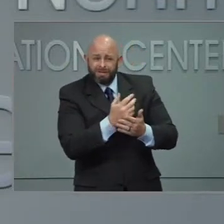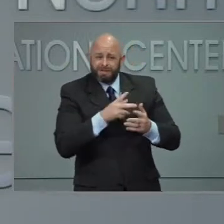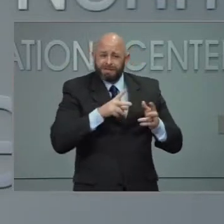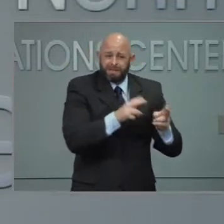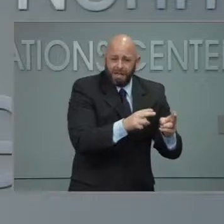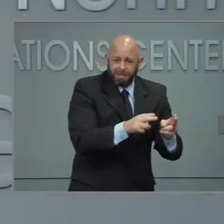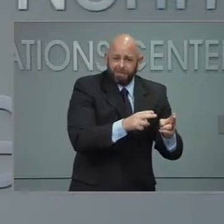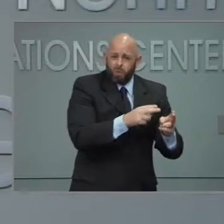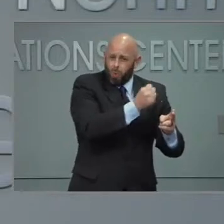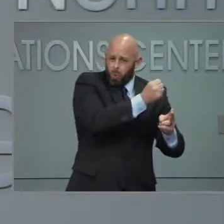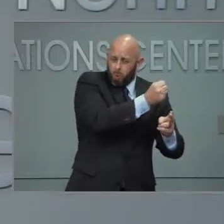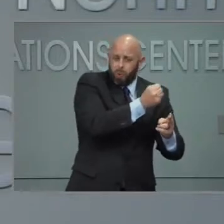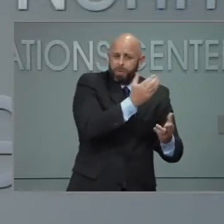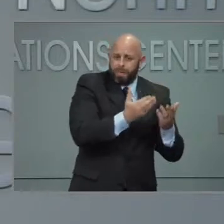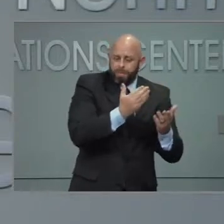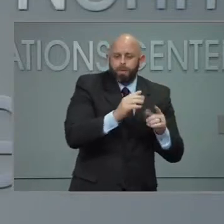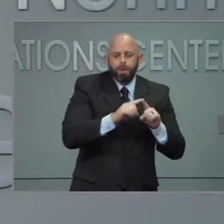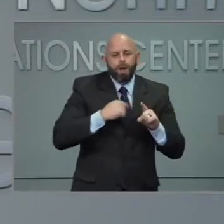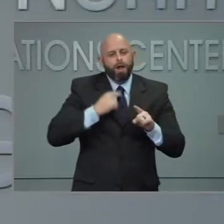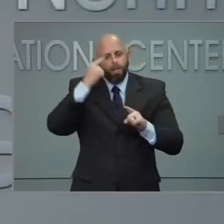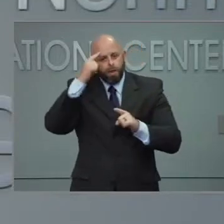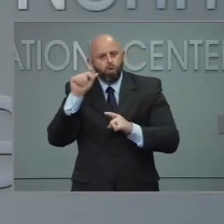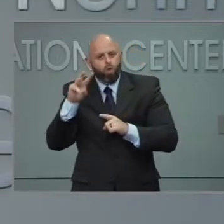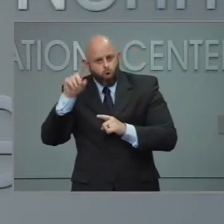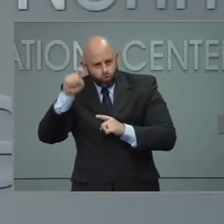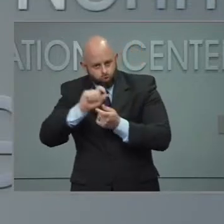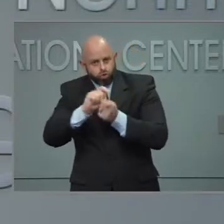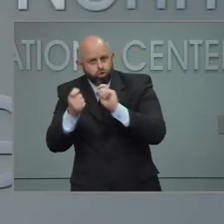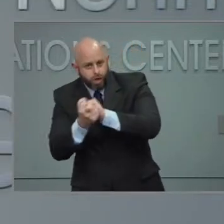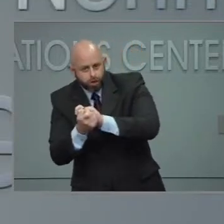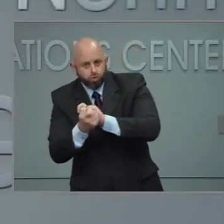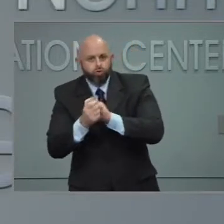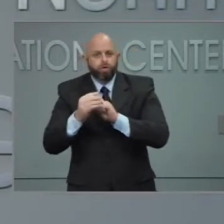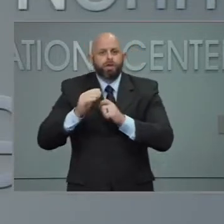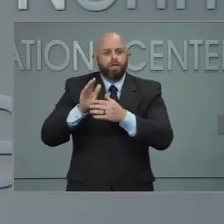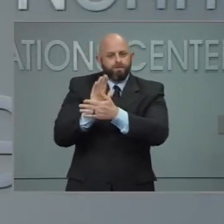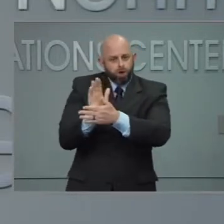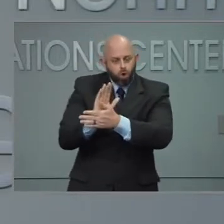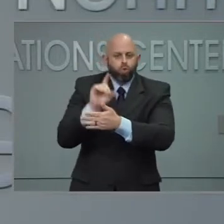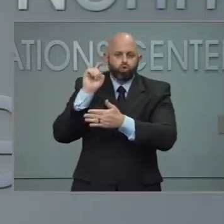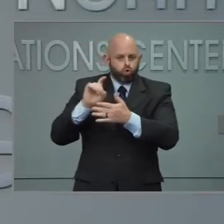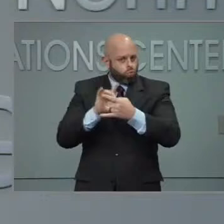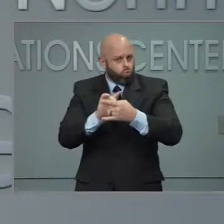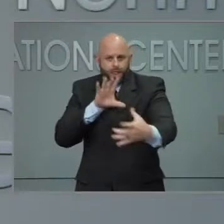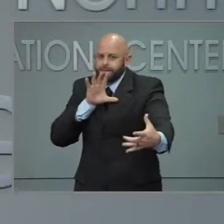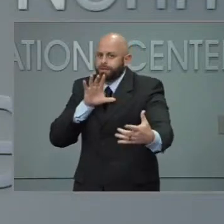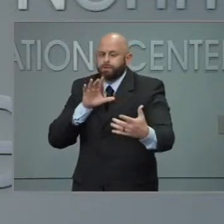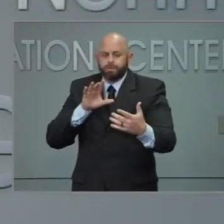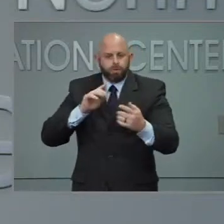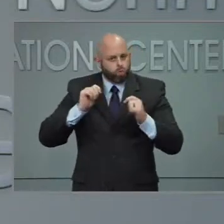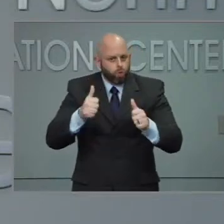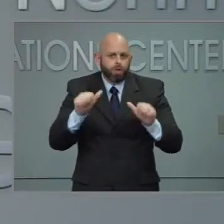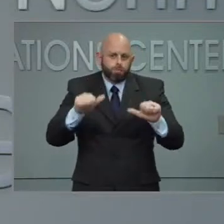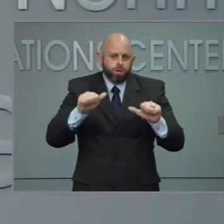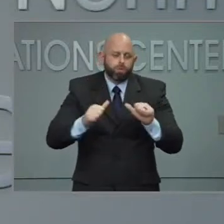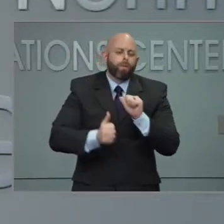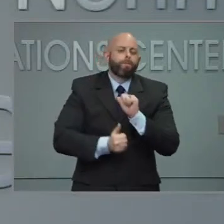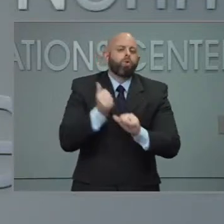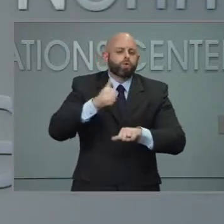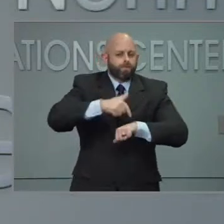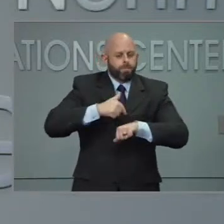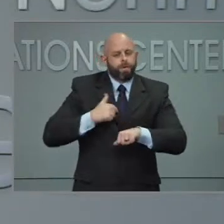I continue to believe that the video here and in these kinds of cases should be released as quickly as